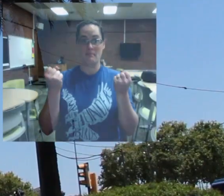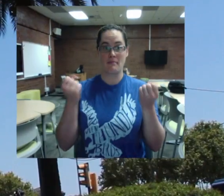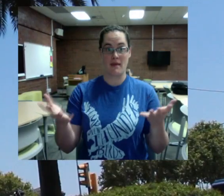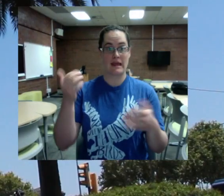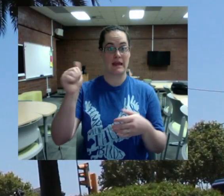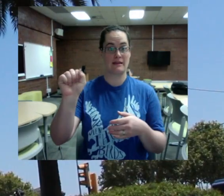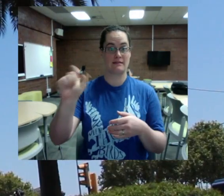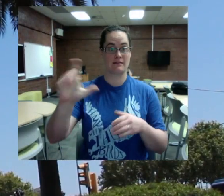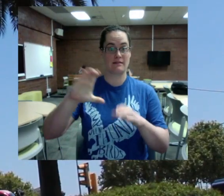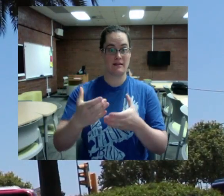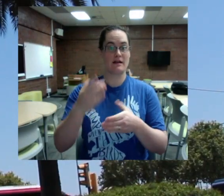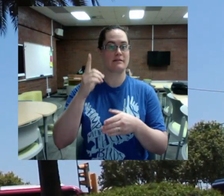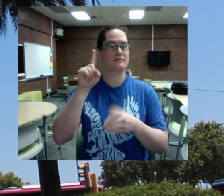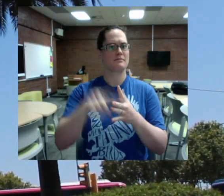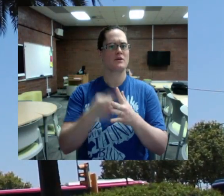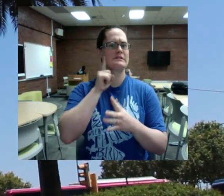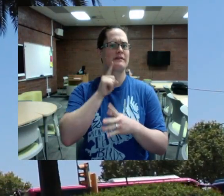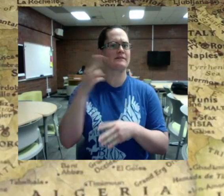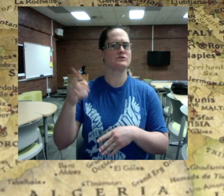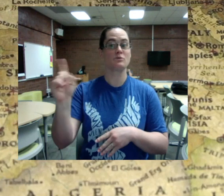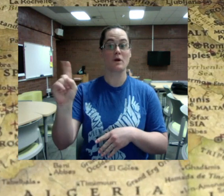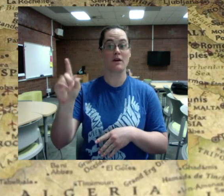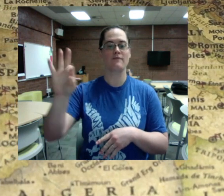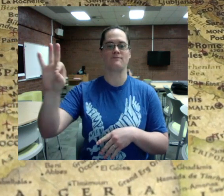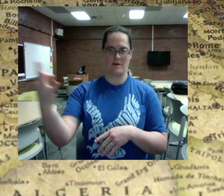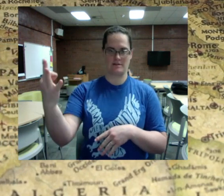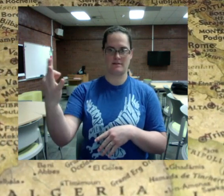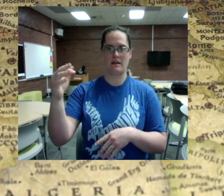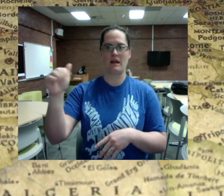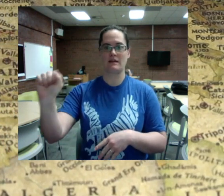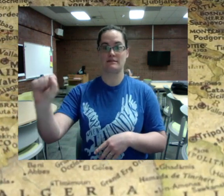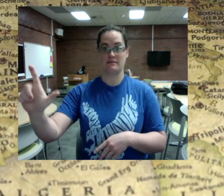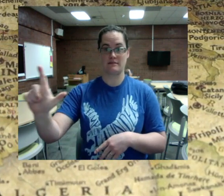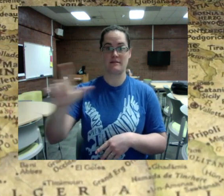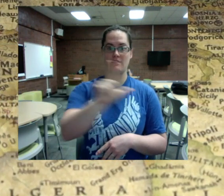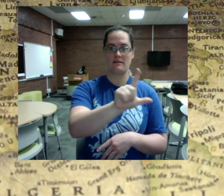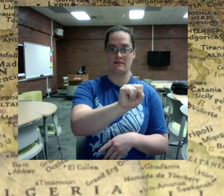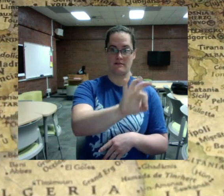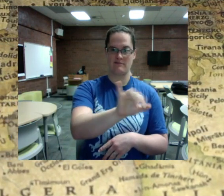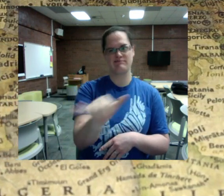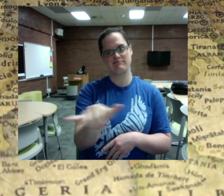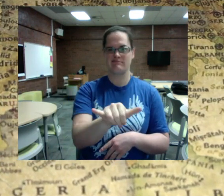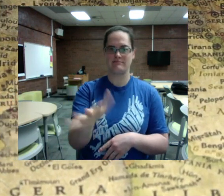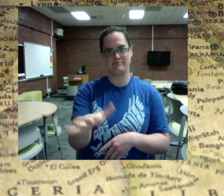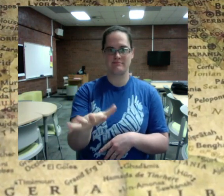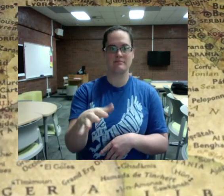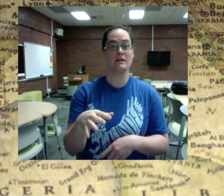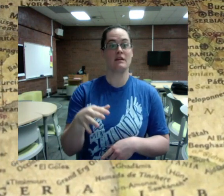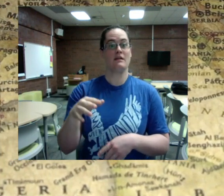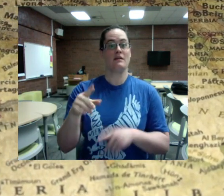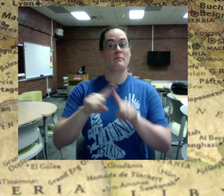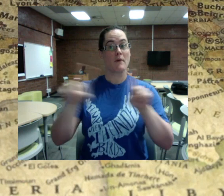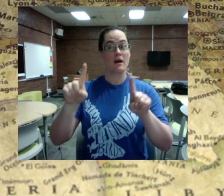Many American Sign Language classes began deaf history with France because ASL is most similar to French Sign Language, but the